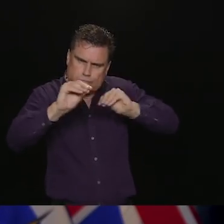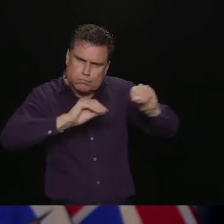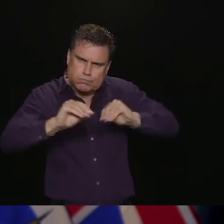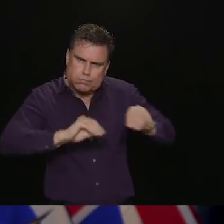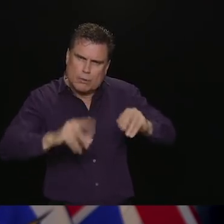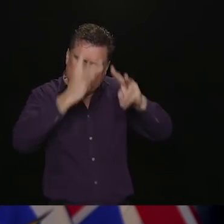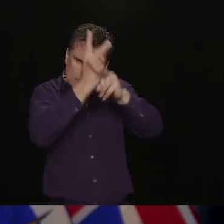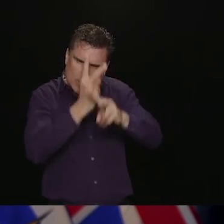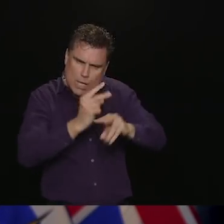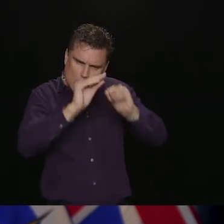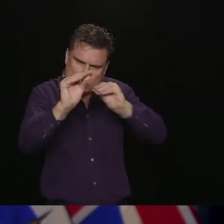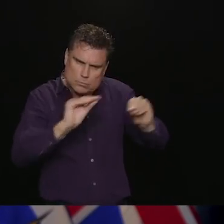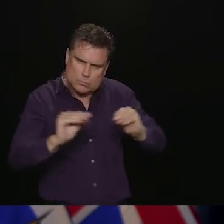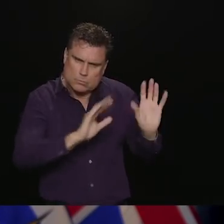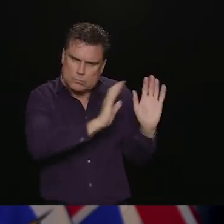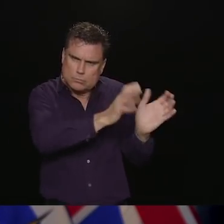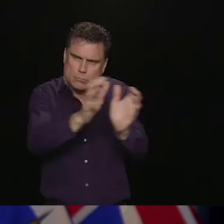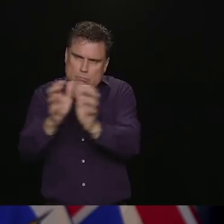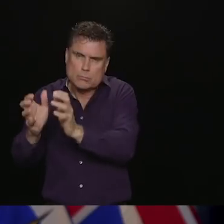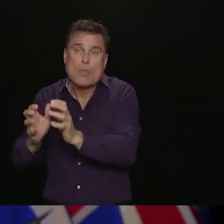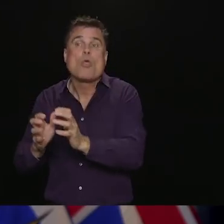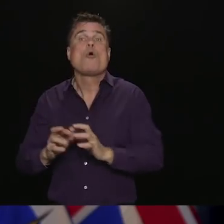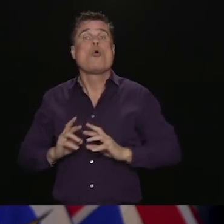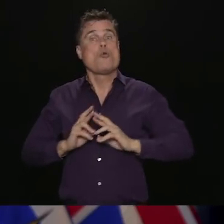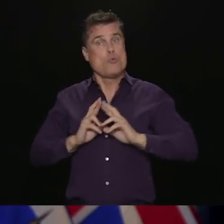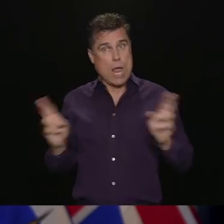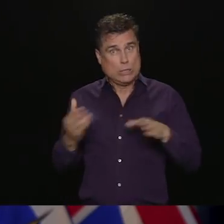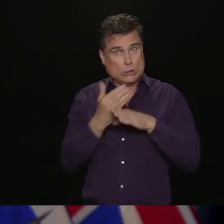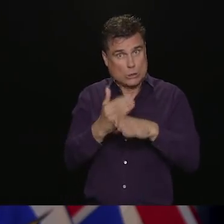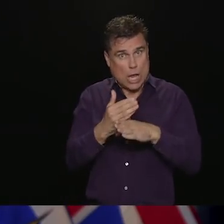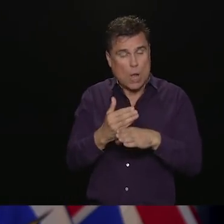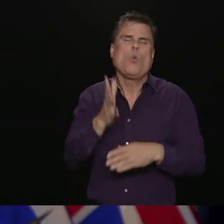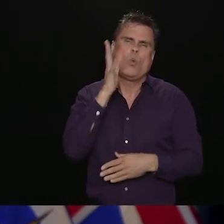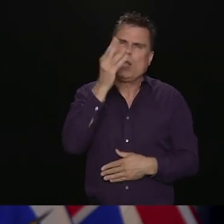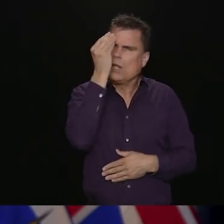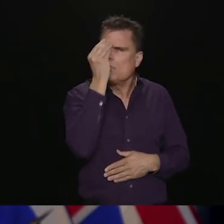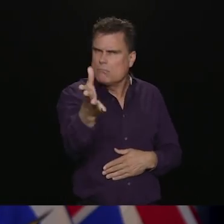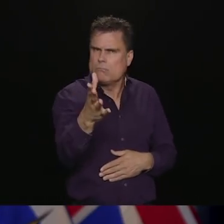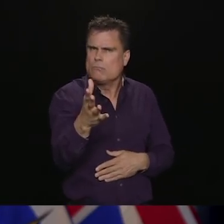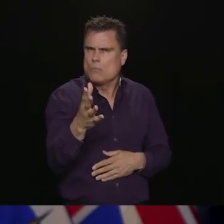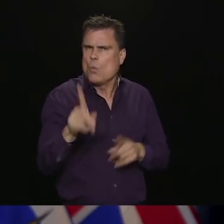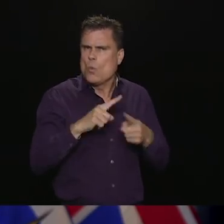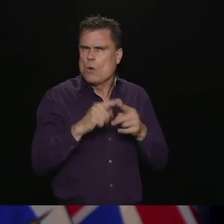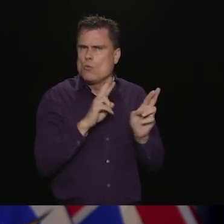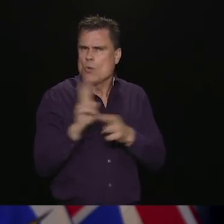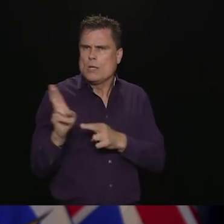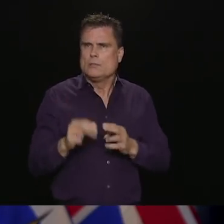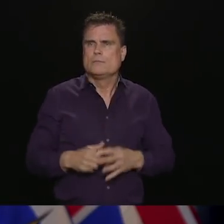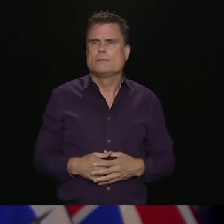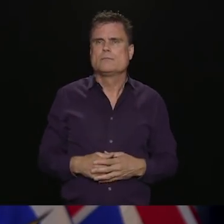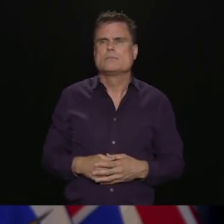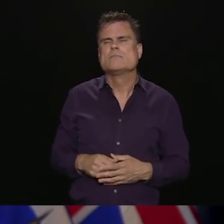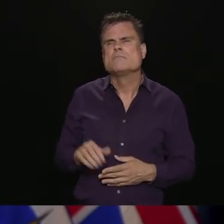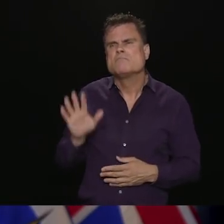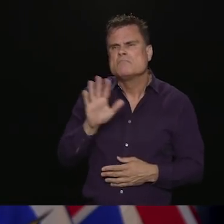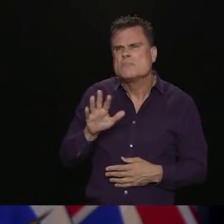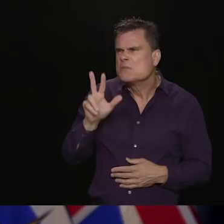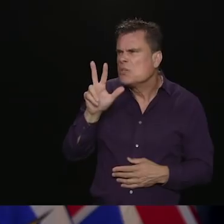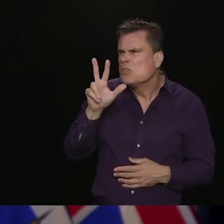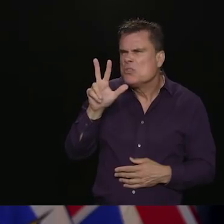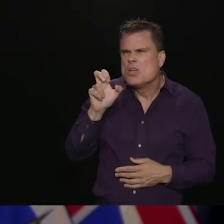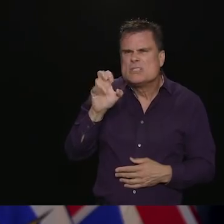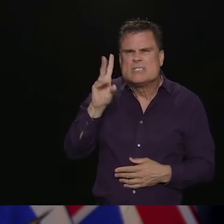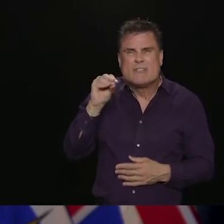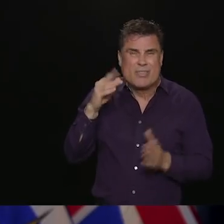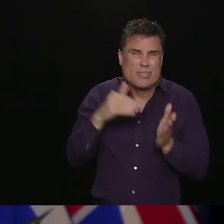to, that we can share when the analysis has been done. As you can imagine, with 370 some records, it